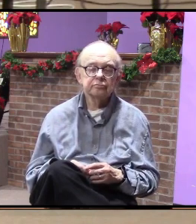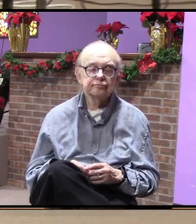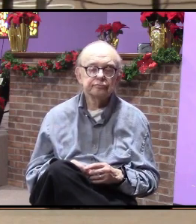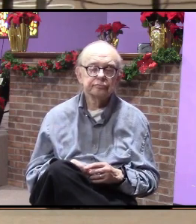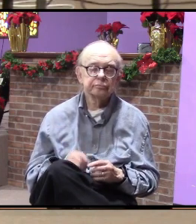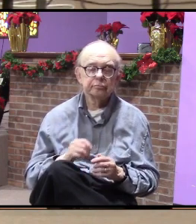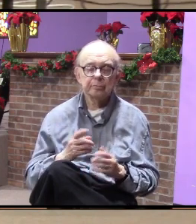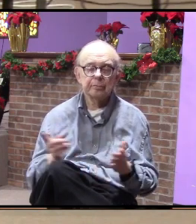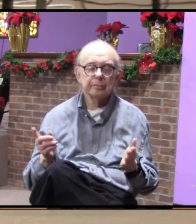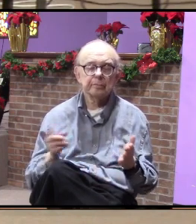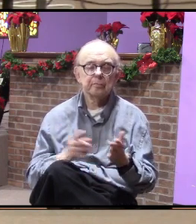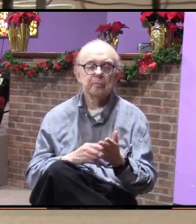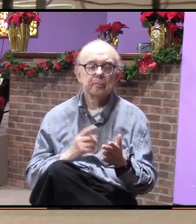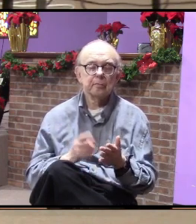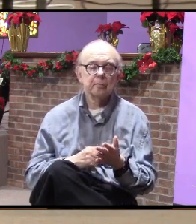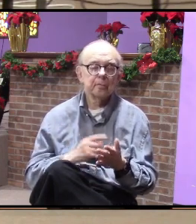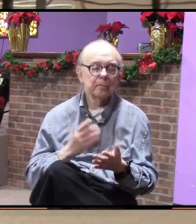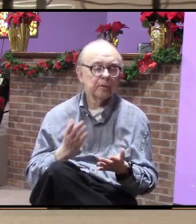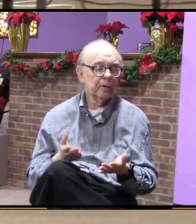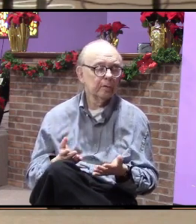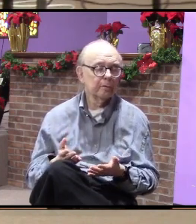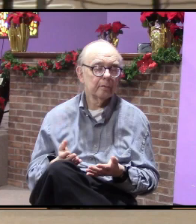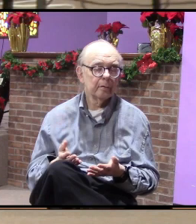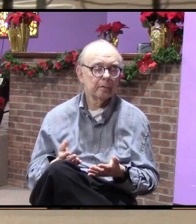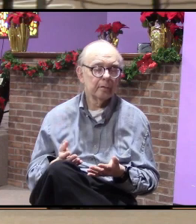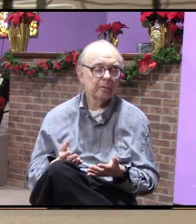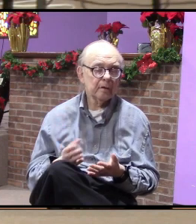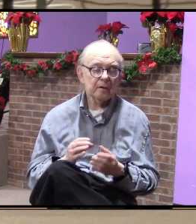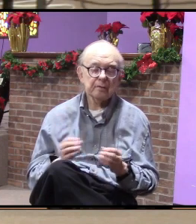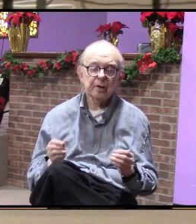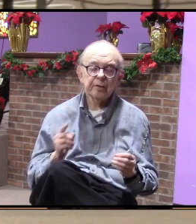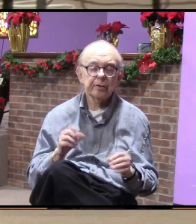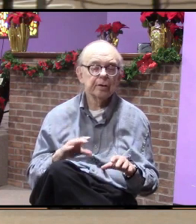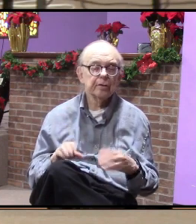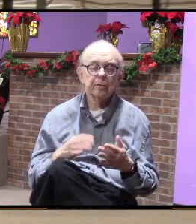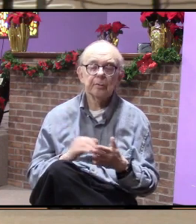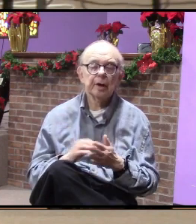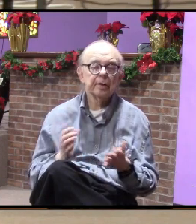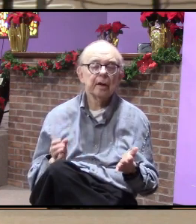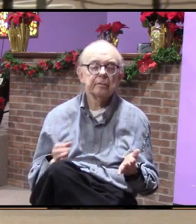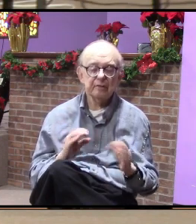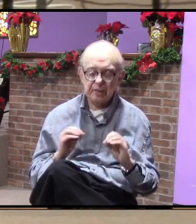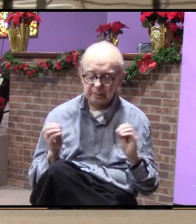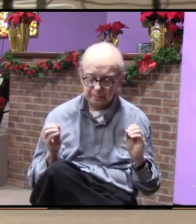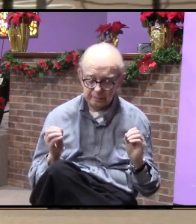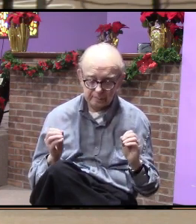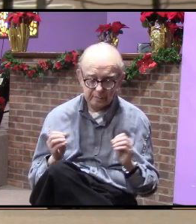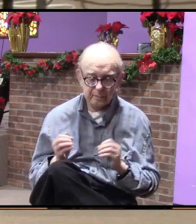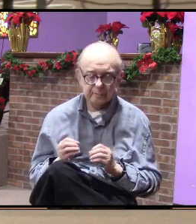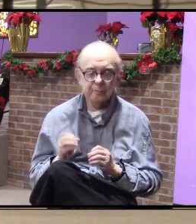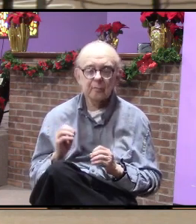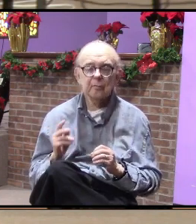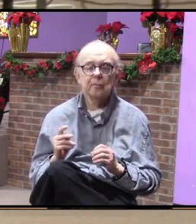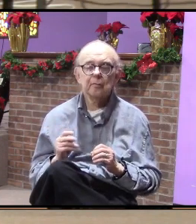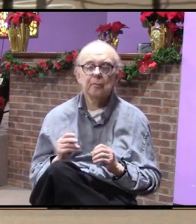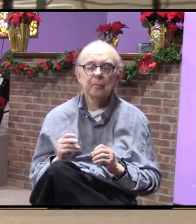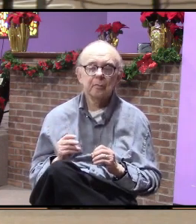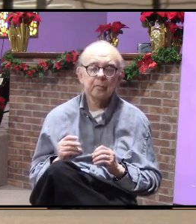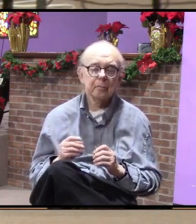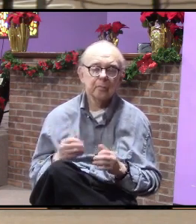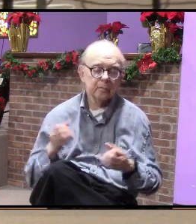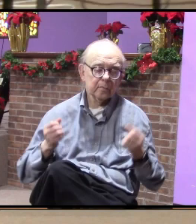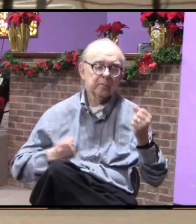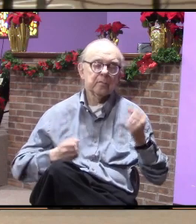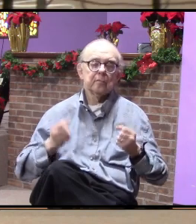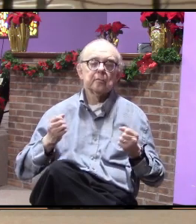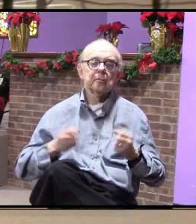There are some times there's nothing you can do about it. Okay? You're driving down